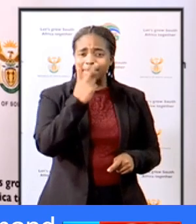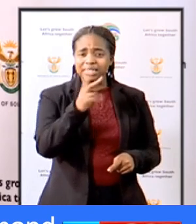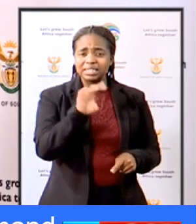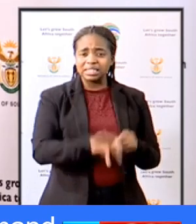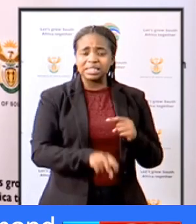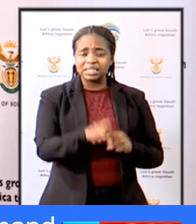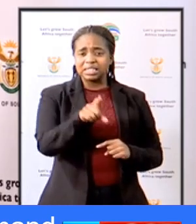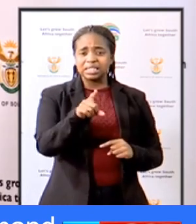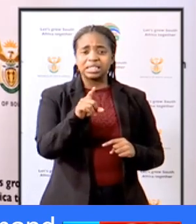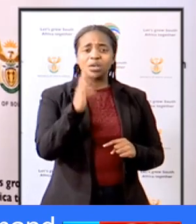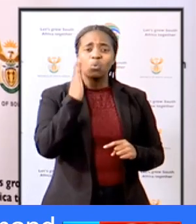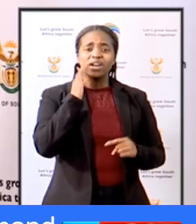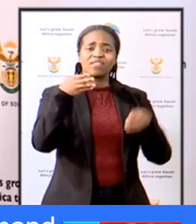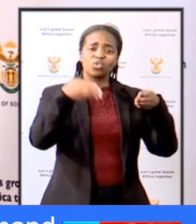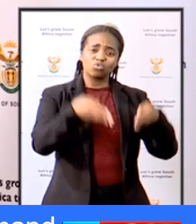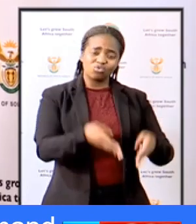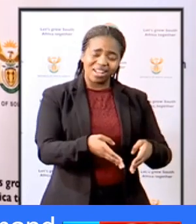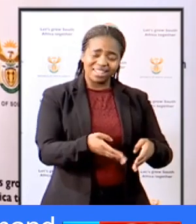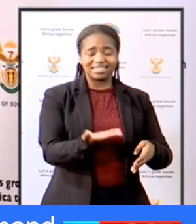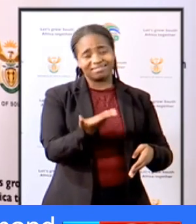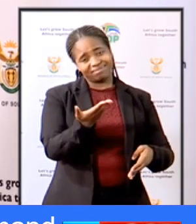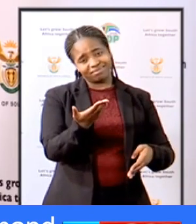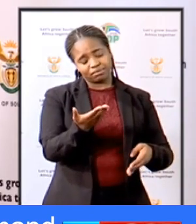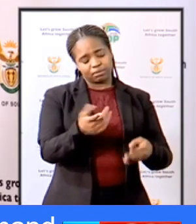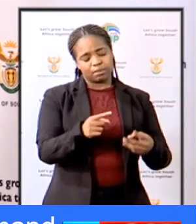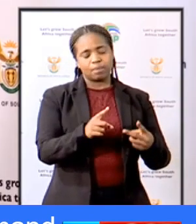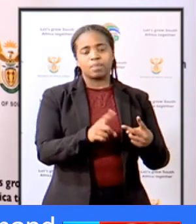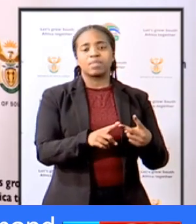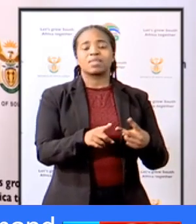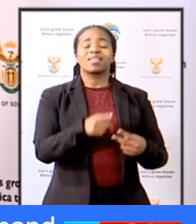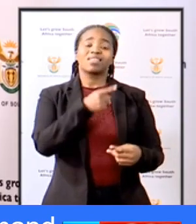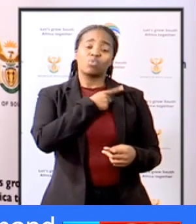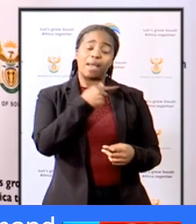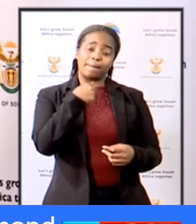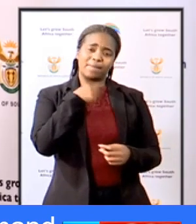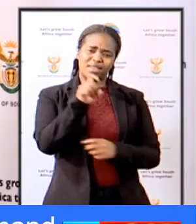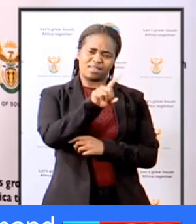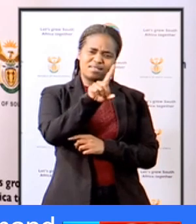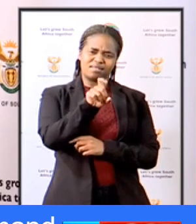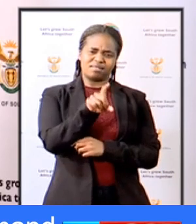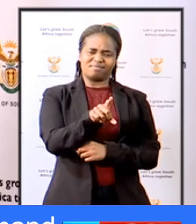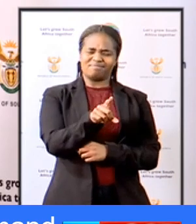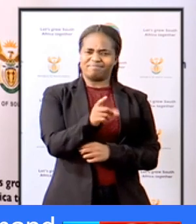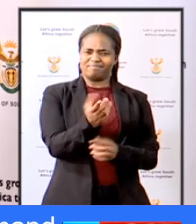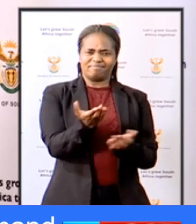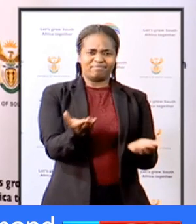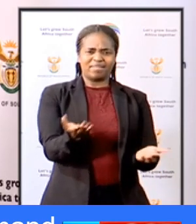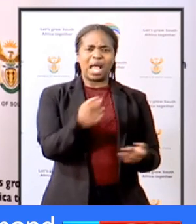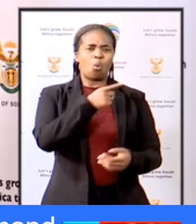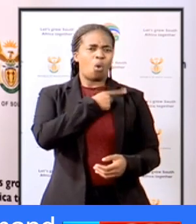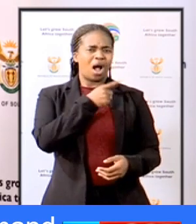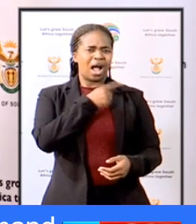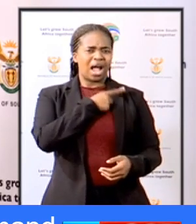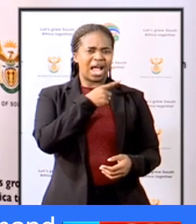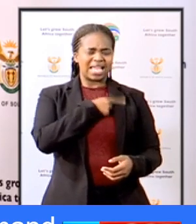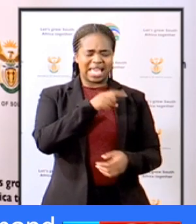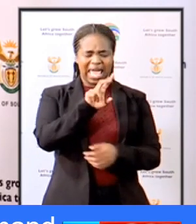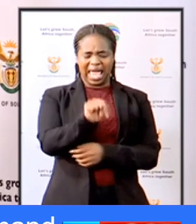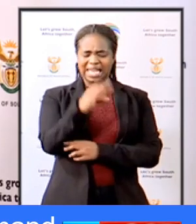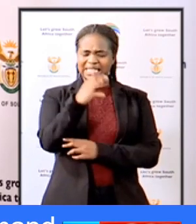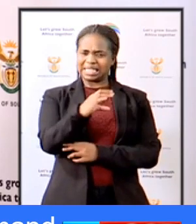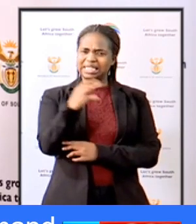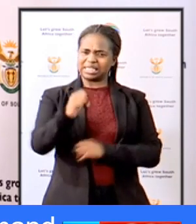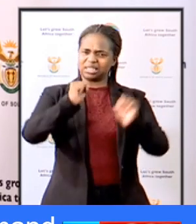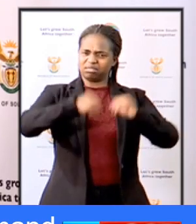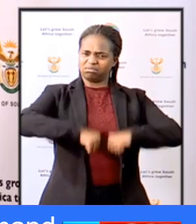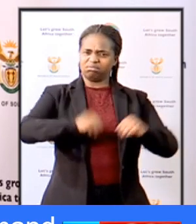on the back of funerals there. Which then brings me to the question, what actually persuaded the NCC